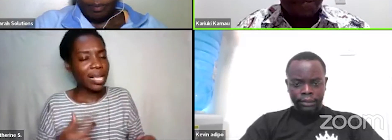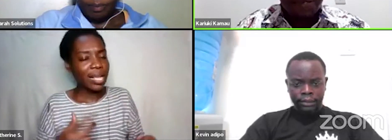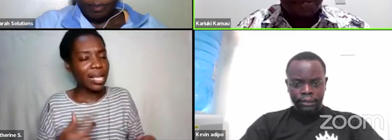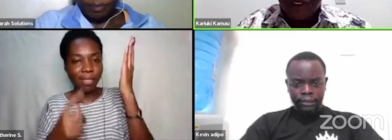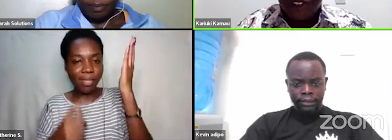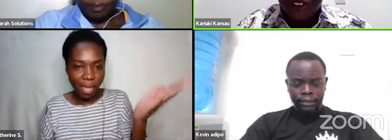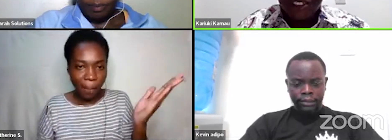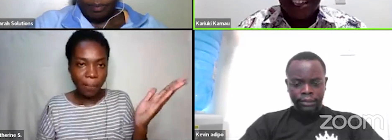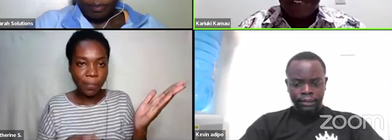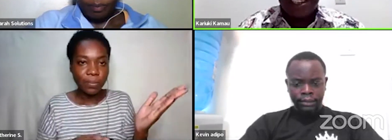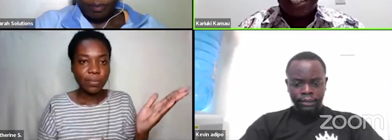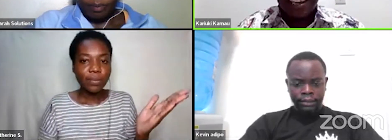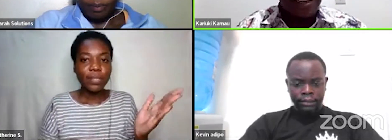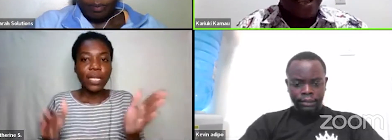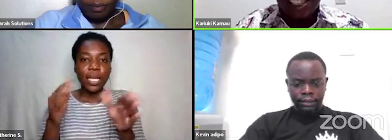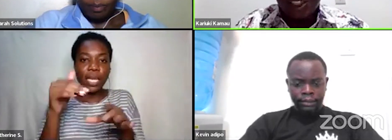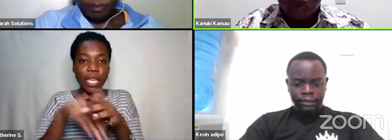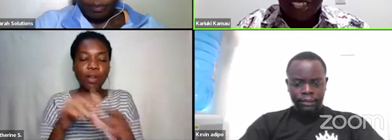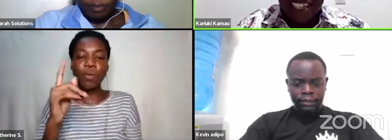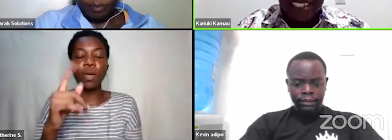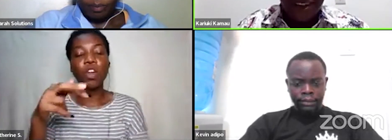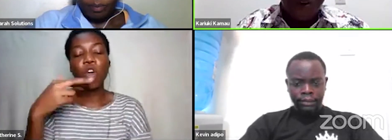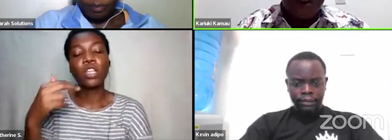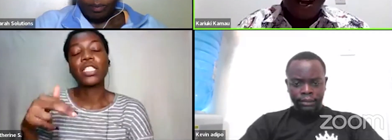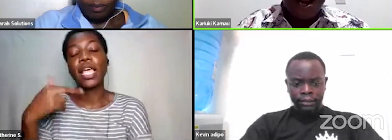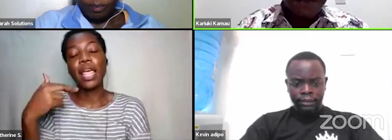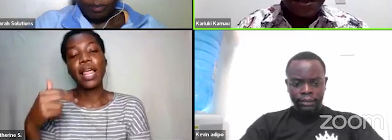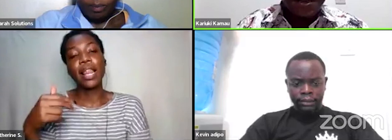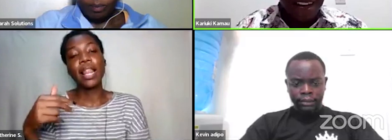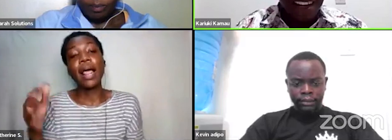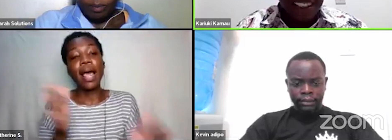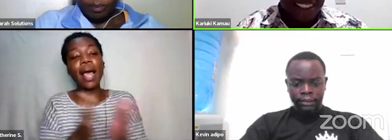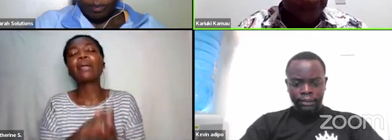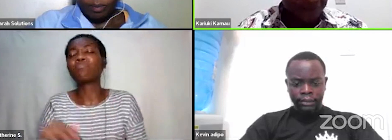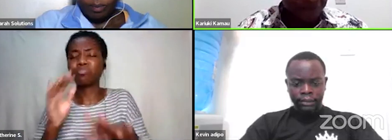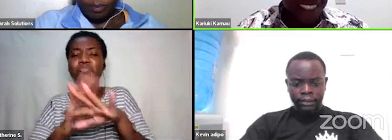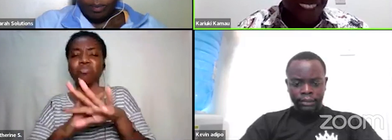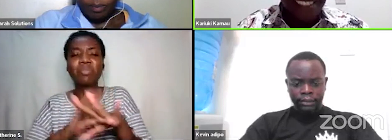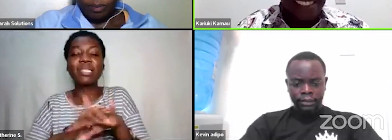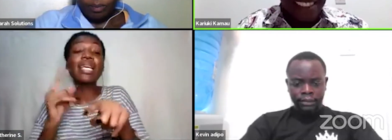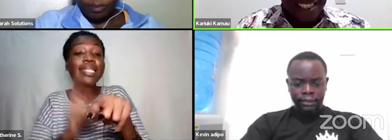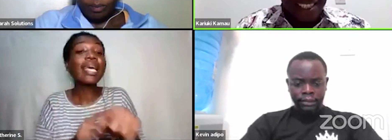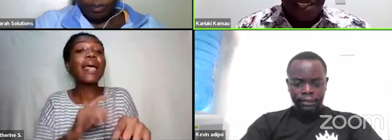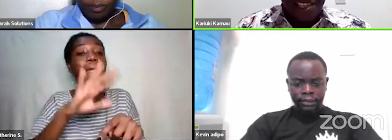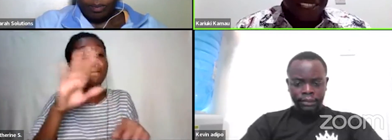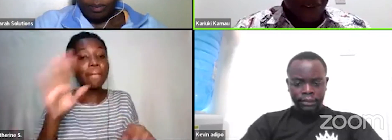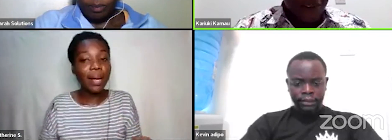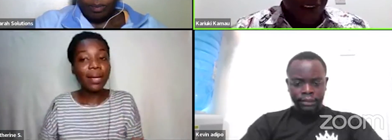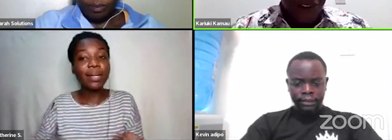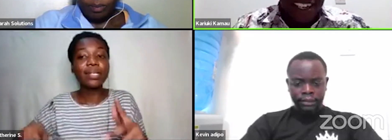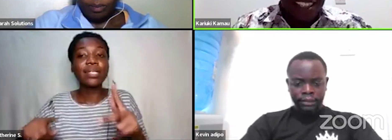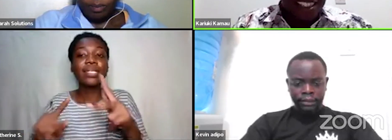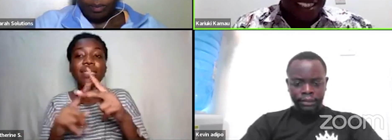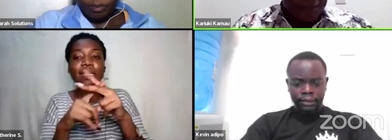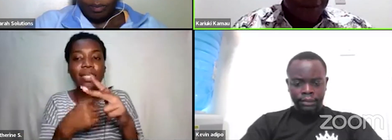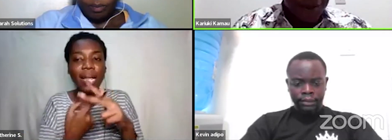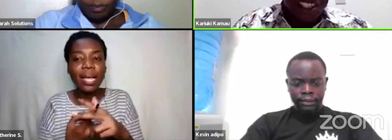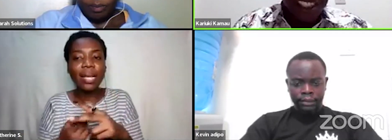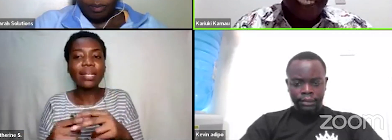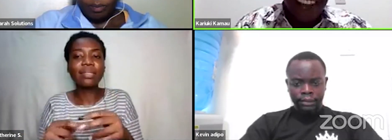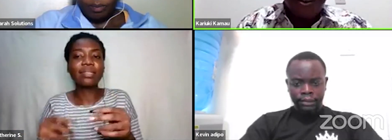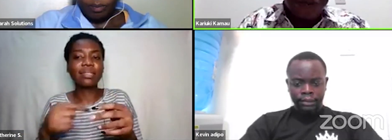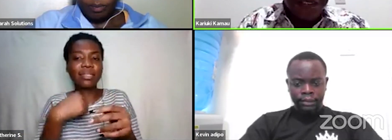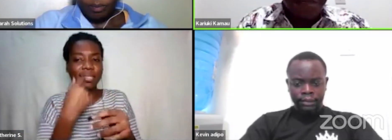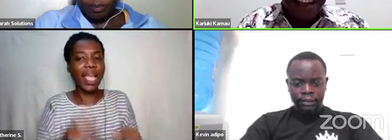somewhere in one of the hotels in Naivasha, and it was great. When they were coming back, they started mentioning, wow, that was a great